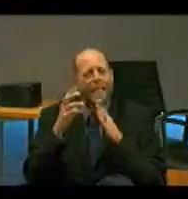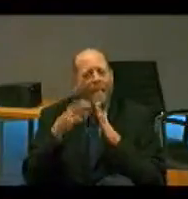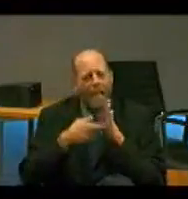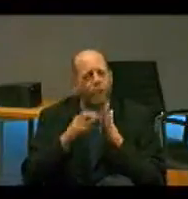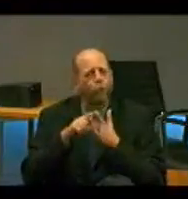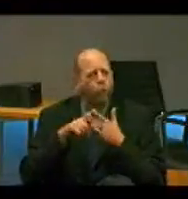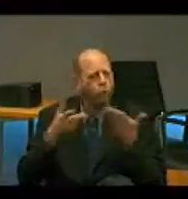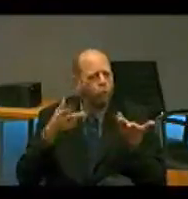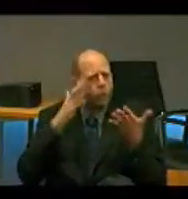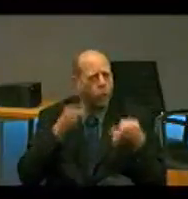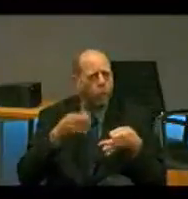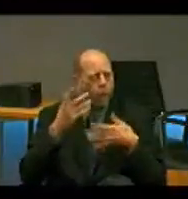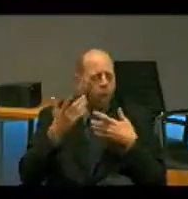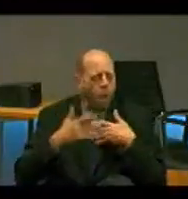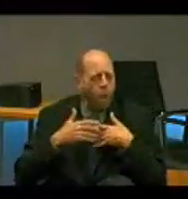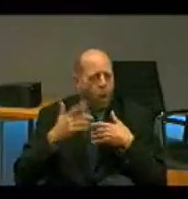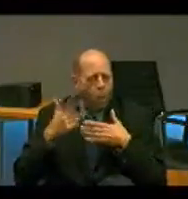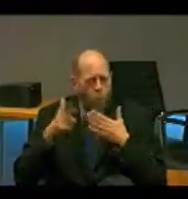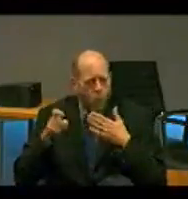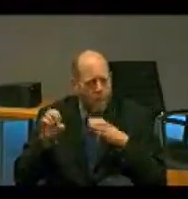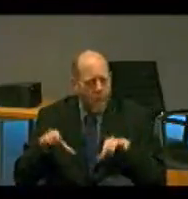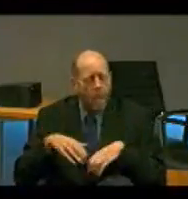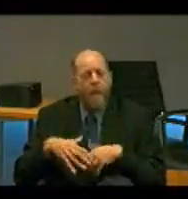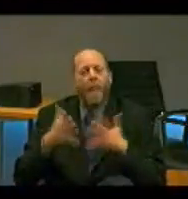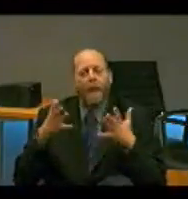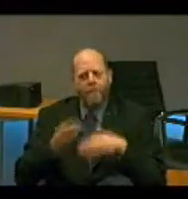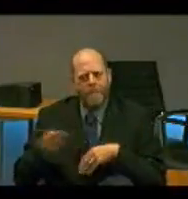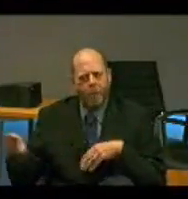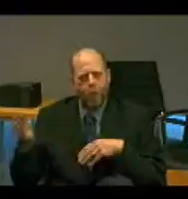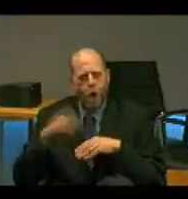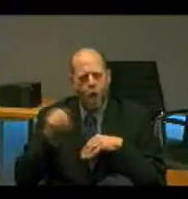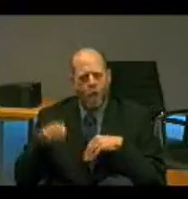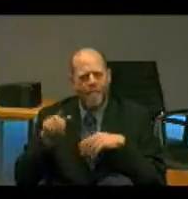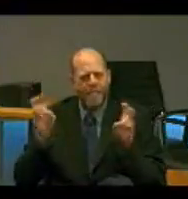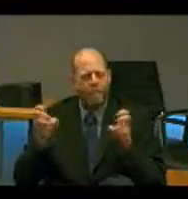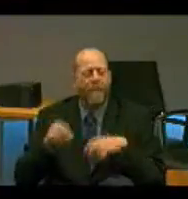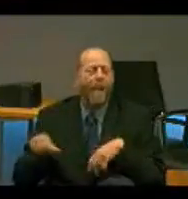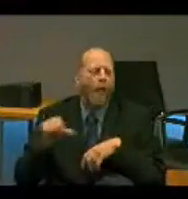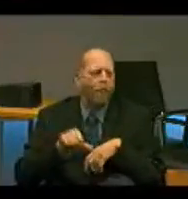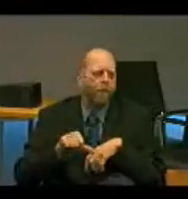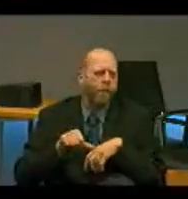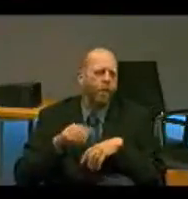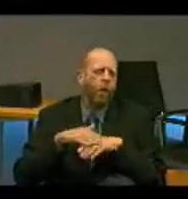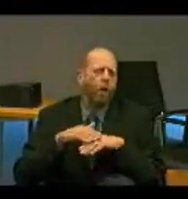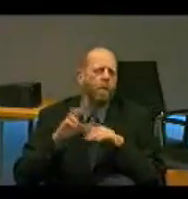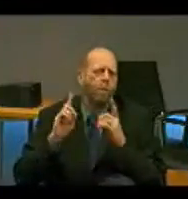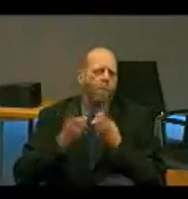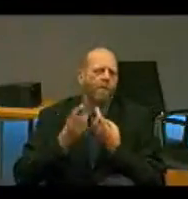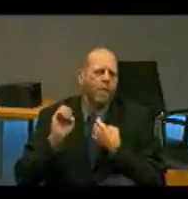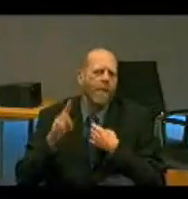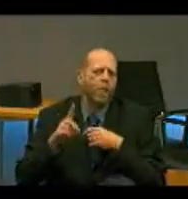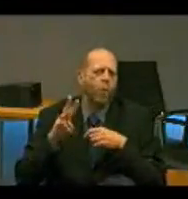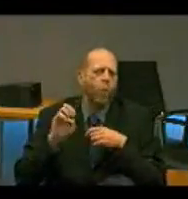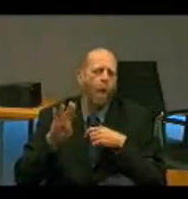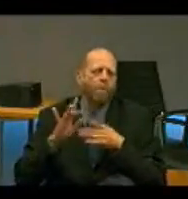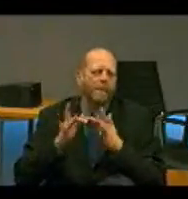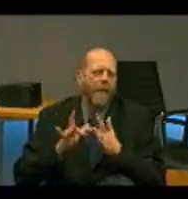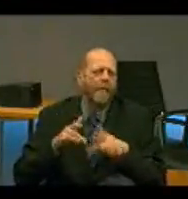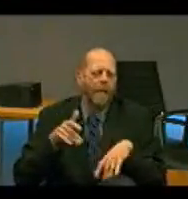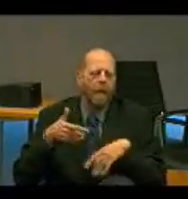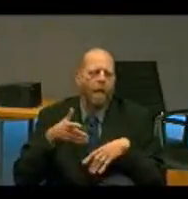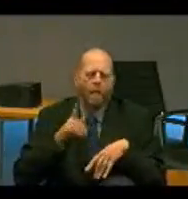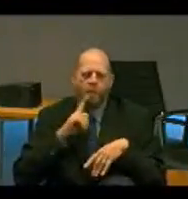to rescind. And much of the material on this subject and others on the Department of Education website has begun